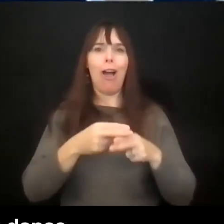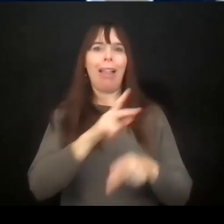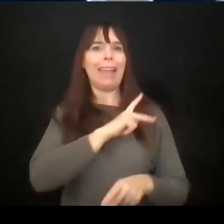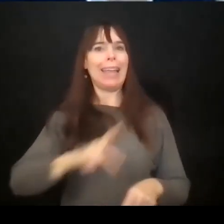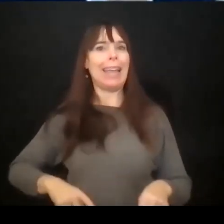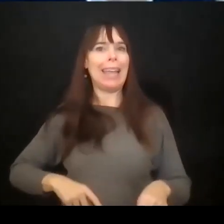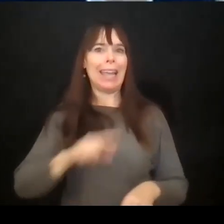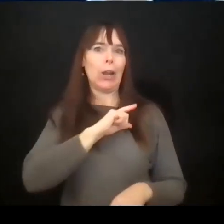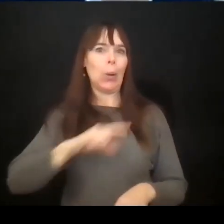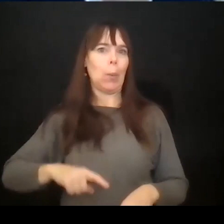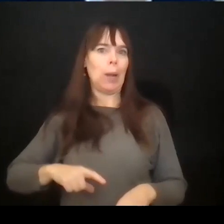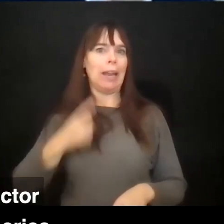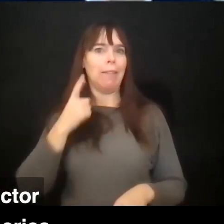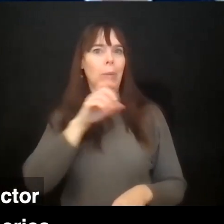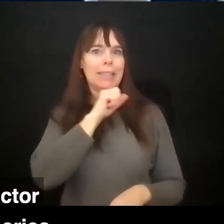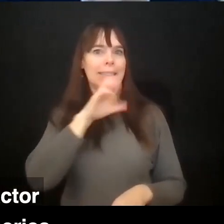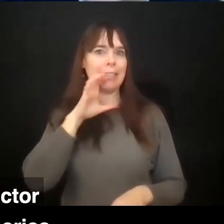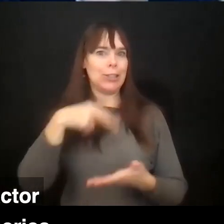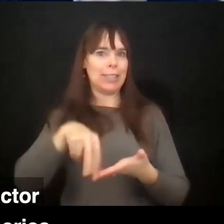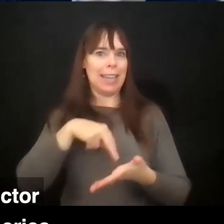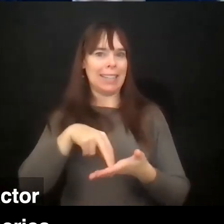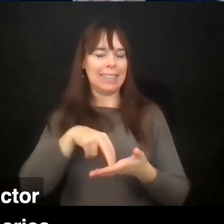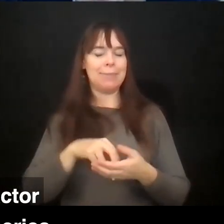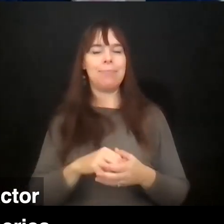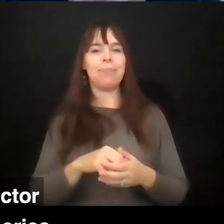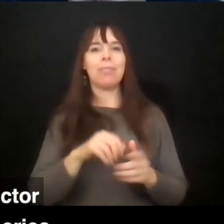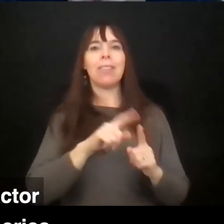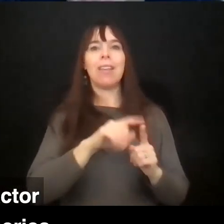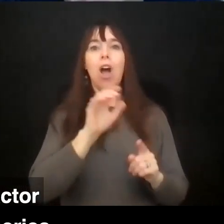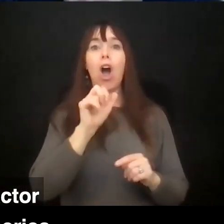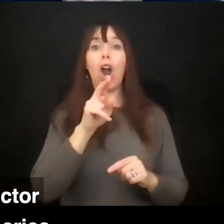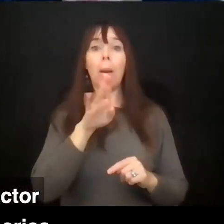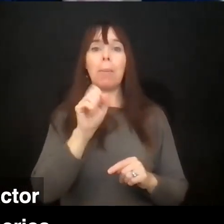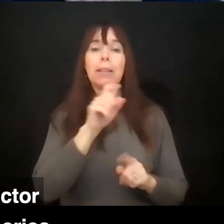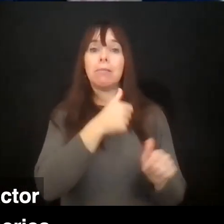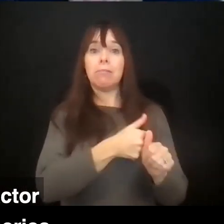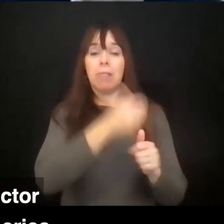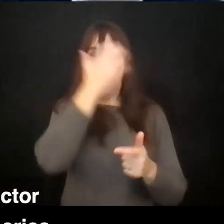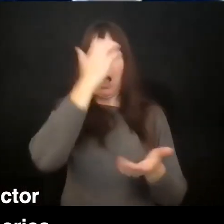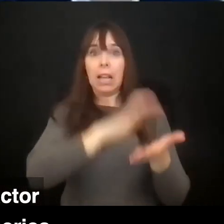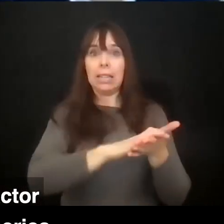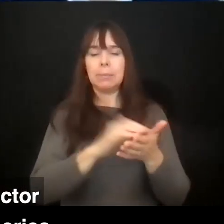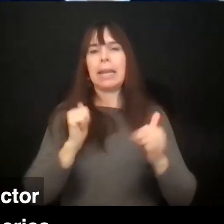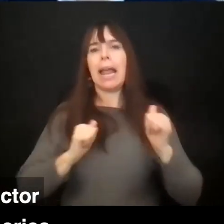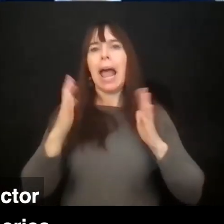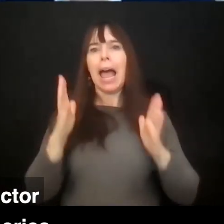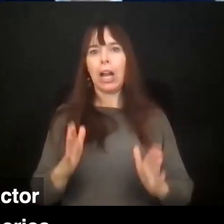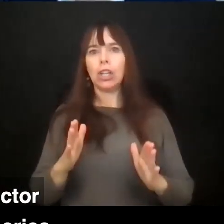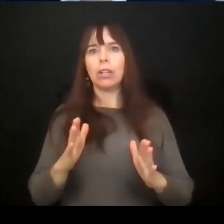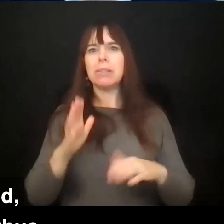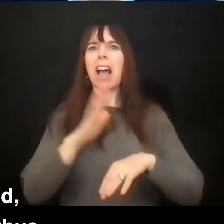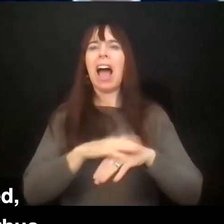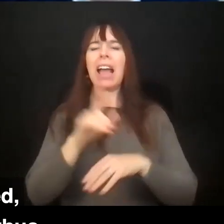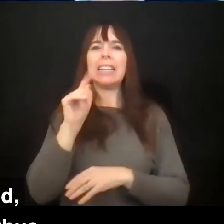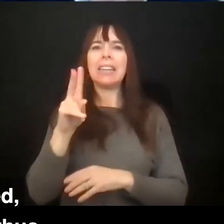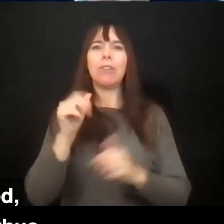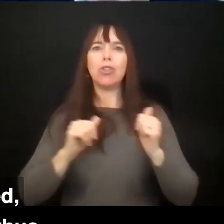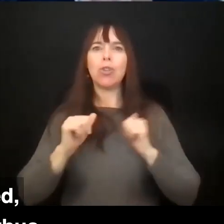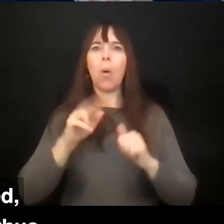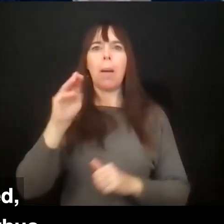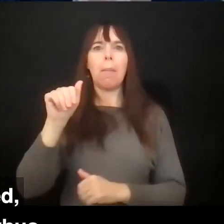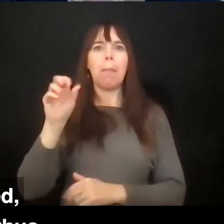dance. Her husband was an actor who played on the TV series